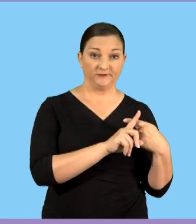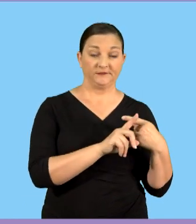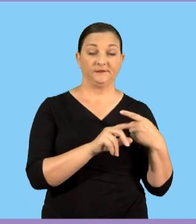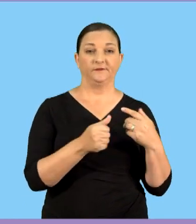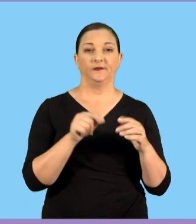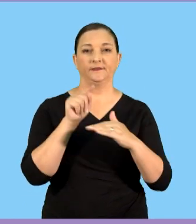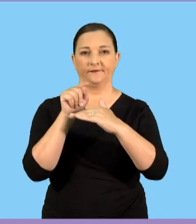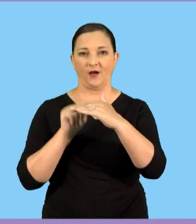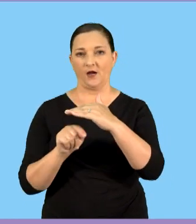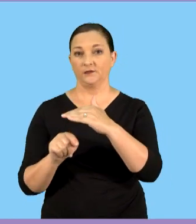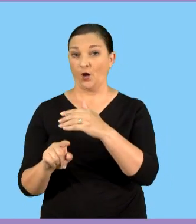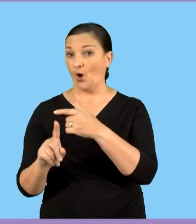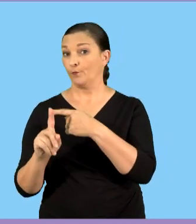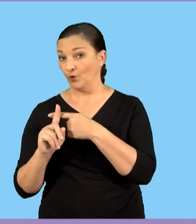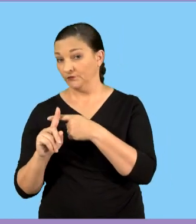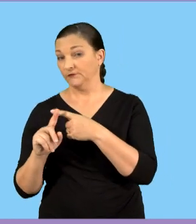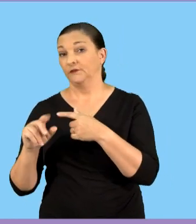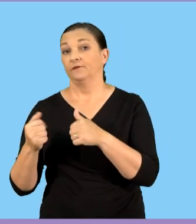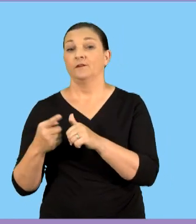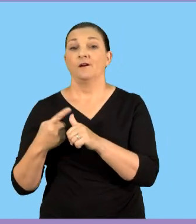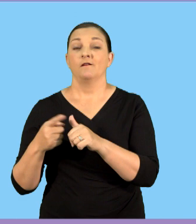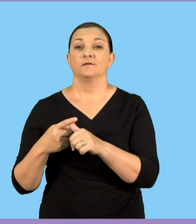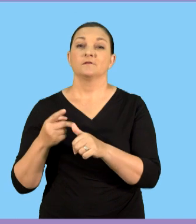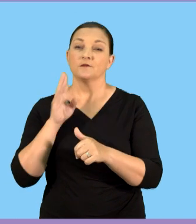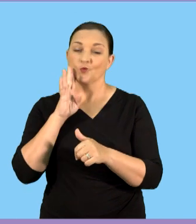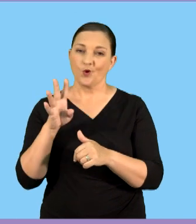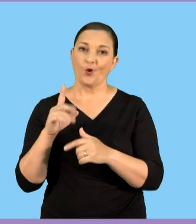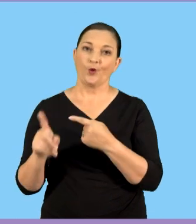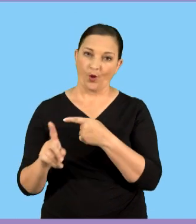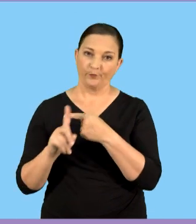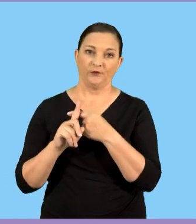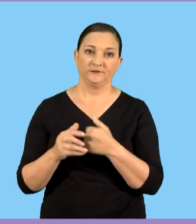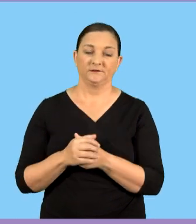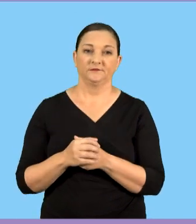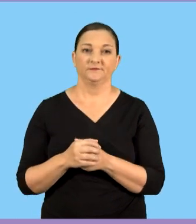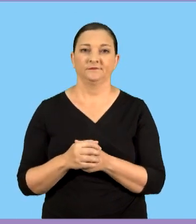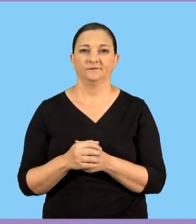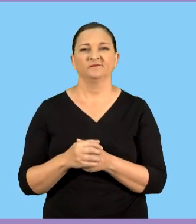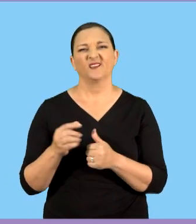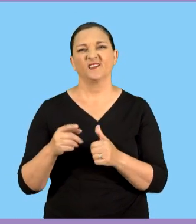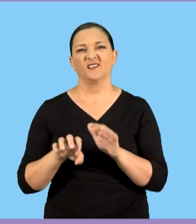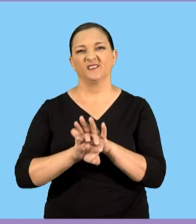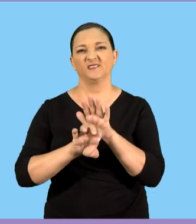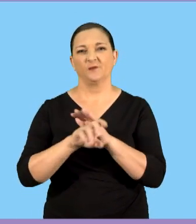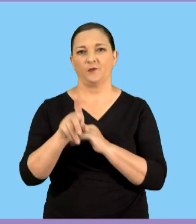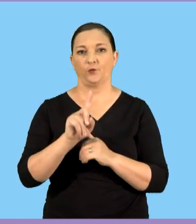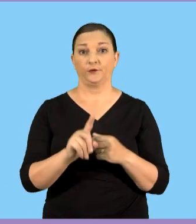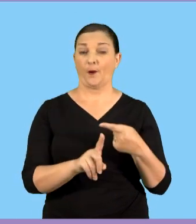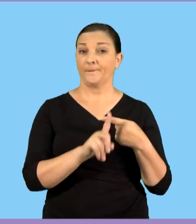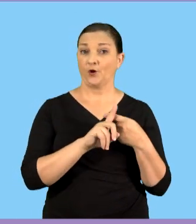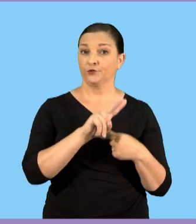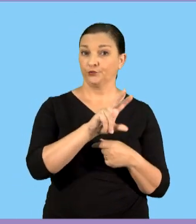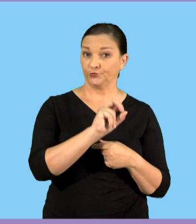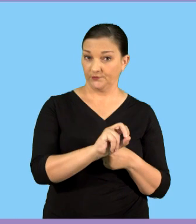positive divided by a positive number. That is going to give us an answer of a positive number. For an example, we have